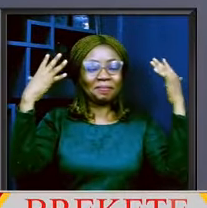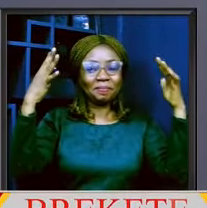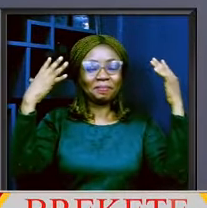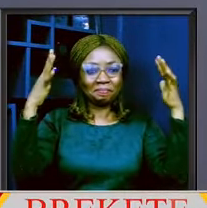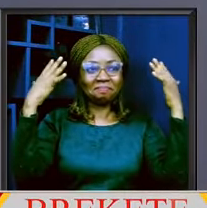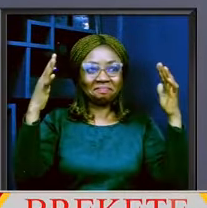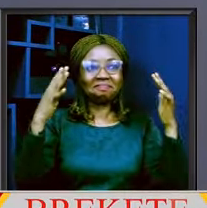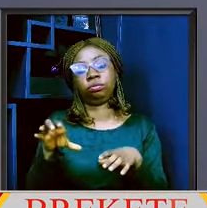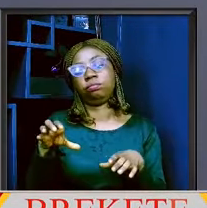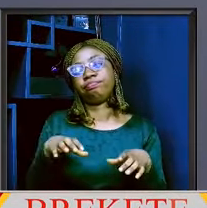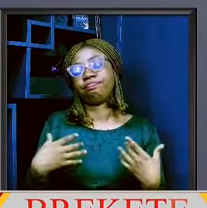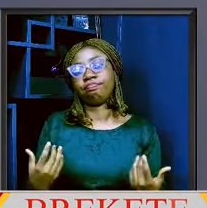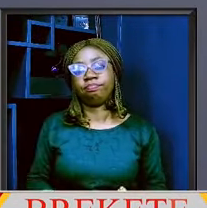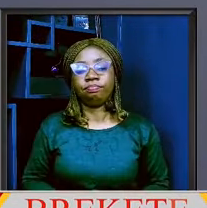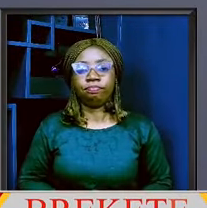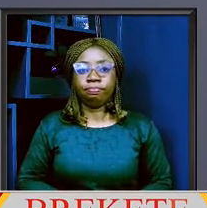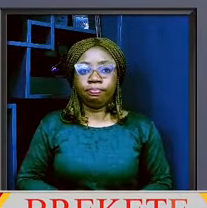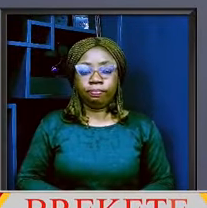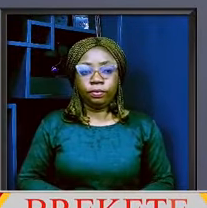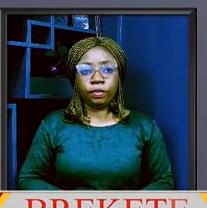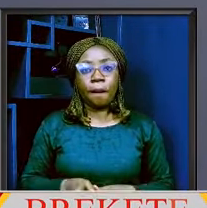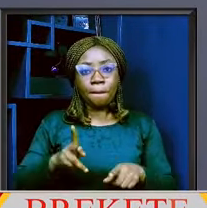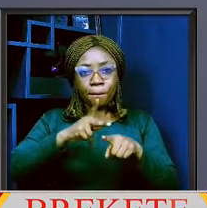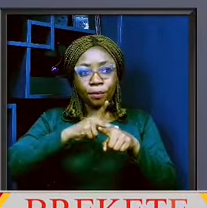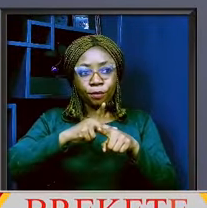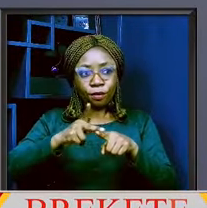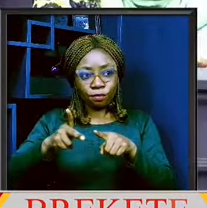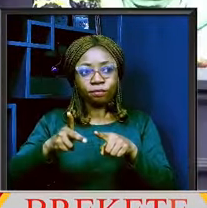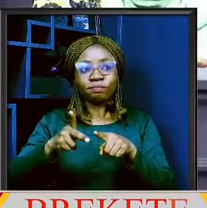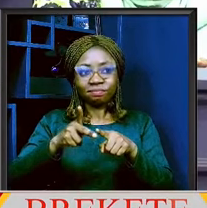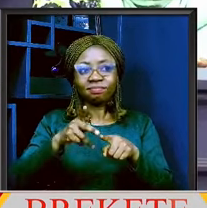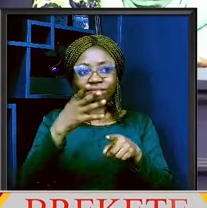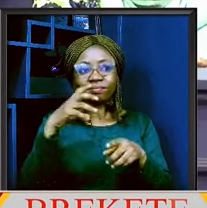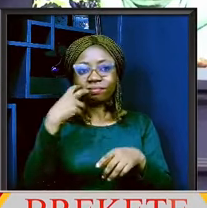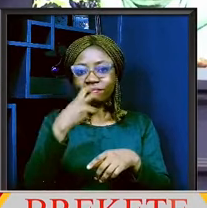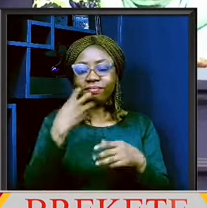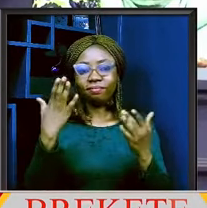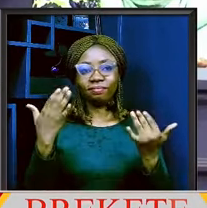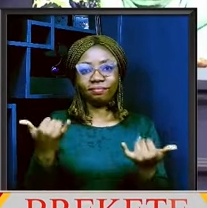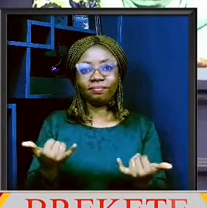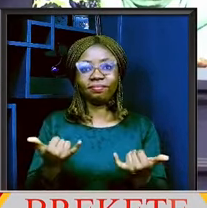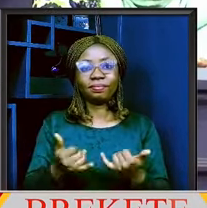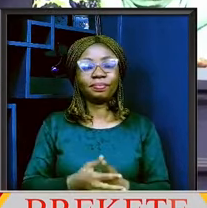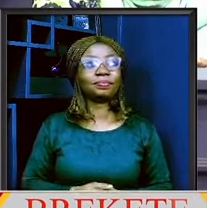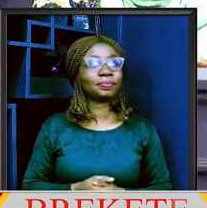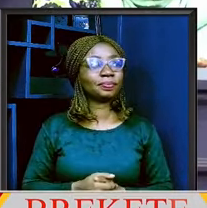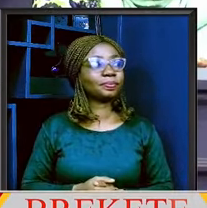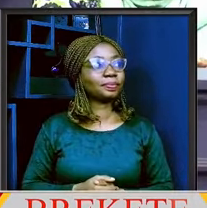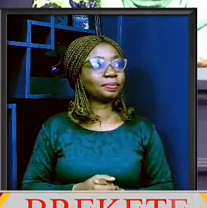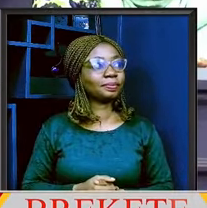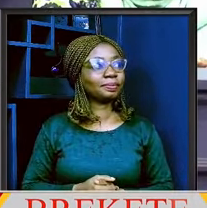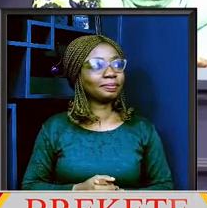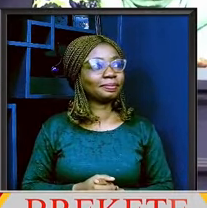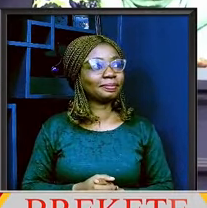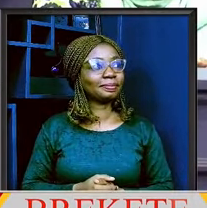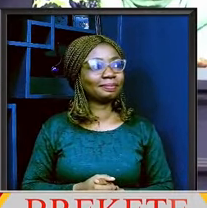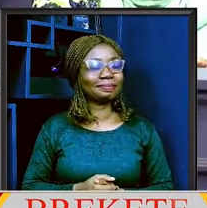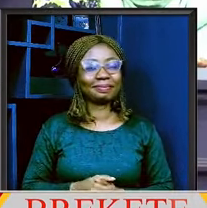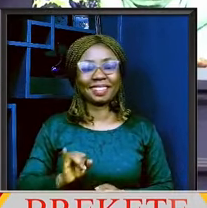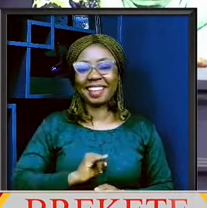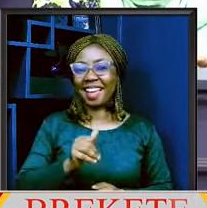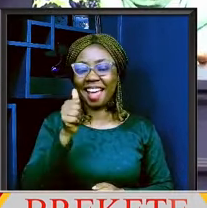You can go back to your seat. Prof, over to you, sir. Thank you, sir. Let's see me go to say at the verse.